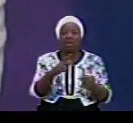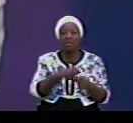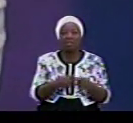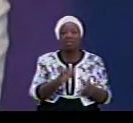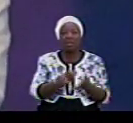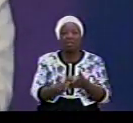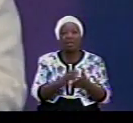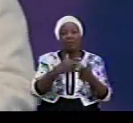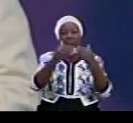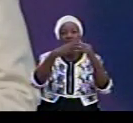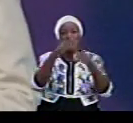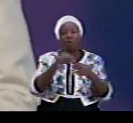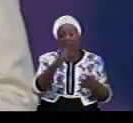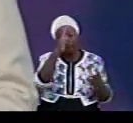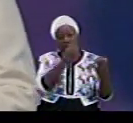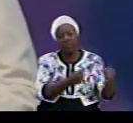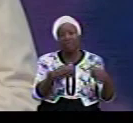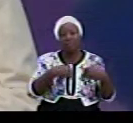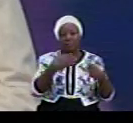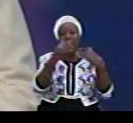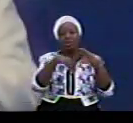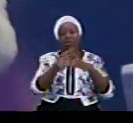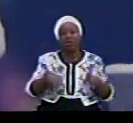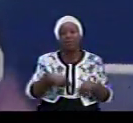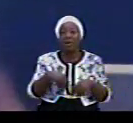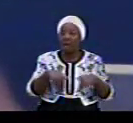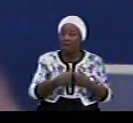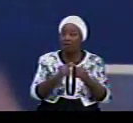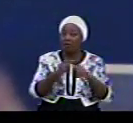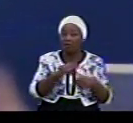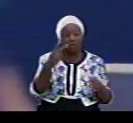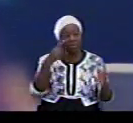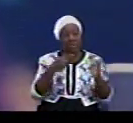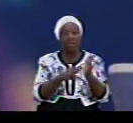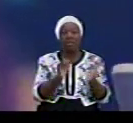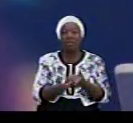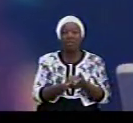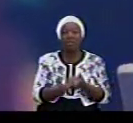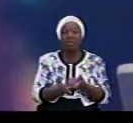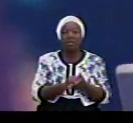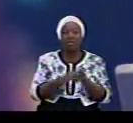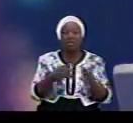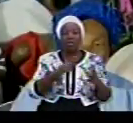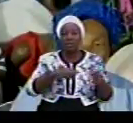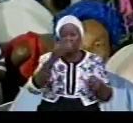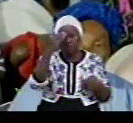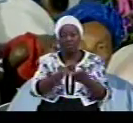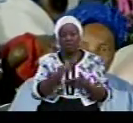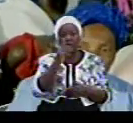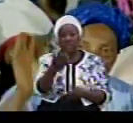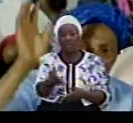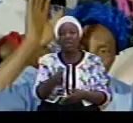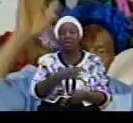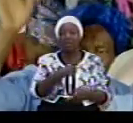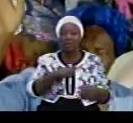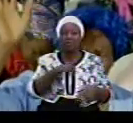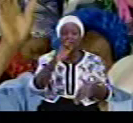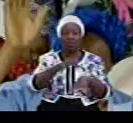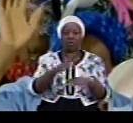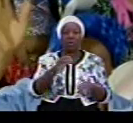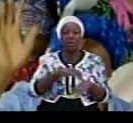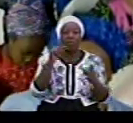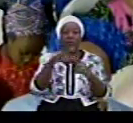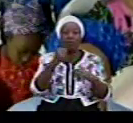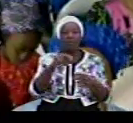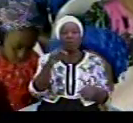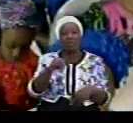do you build on that? The Lord knows you are there. The Lord will reach you at your point of need. I